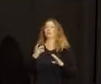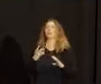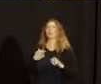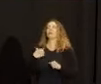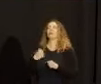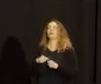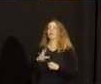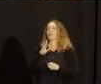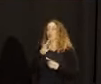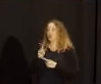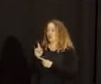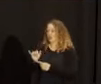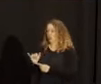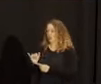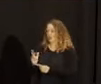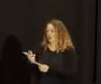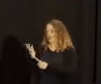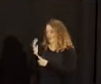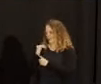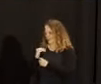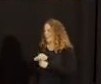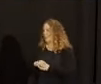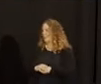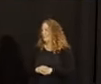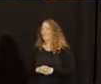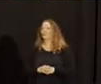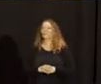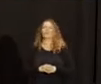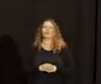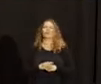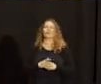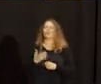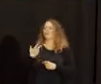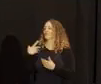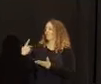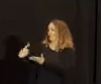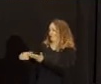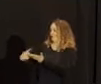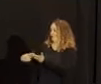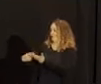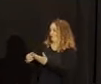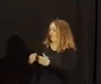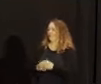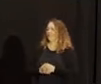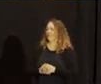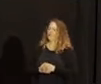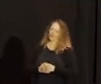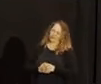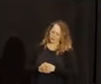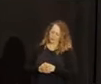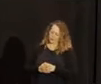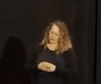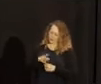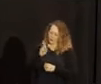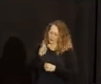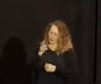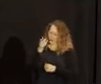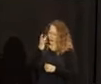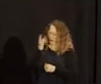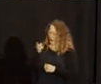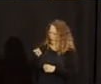to Judy years ago and saying to her, why is it no one ever called you a youth